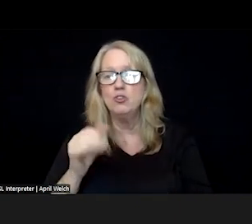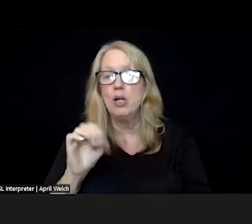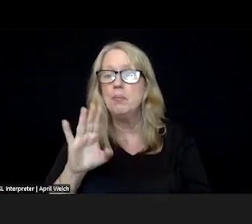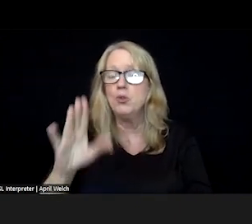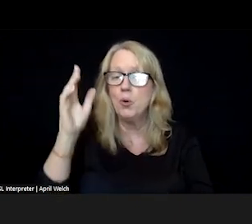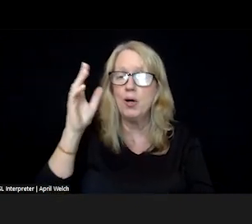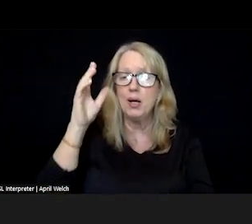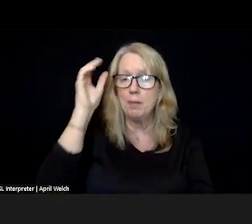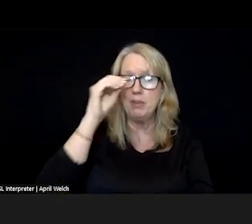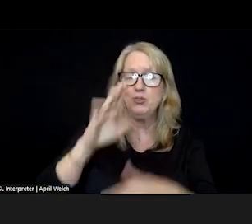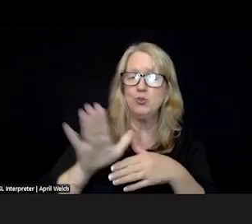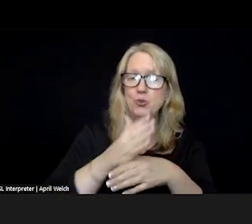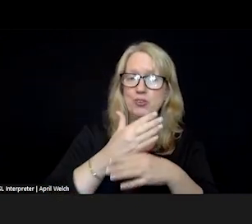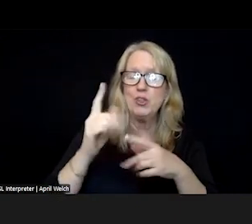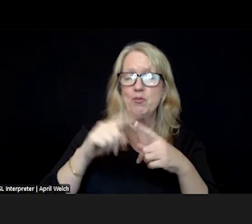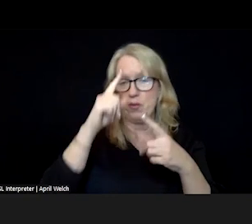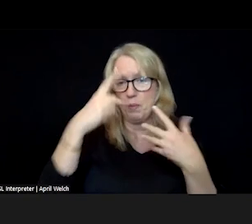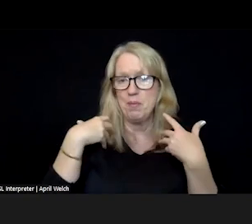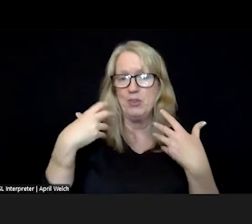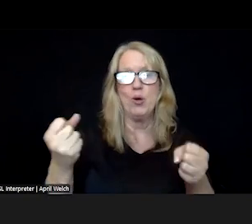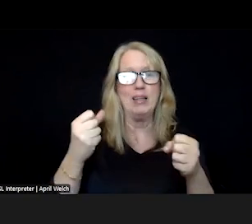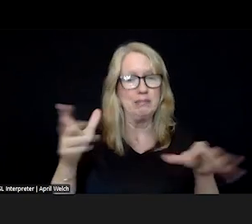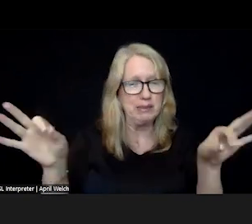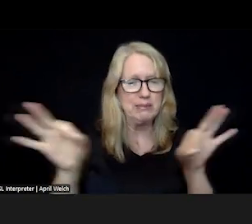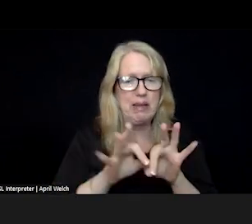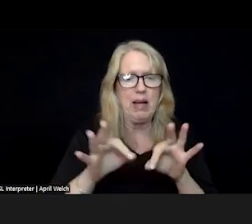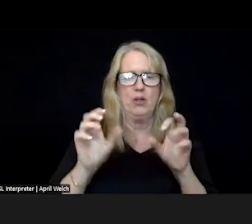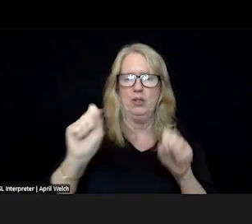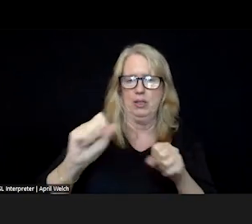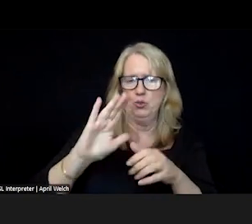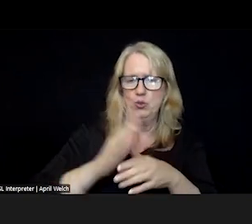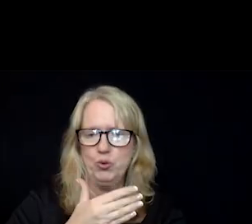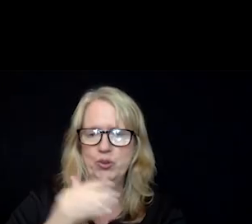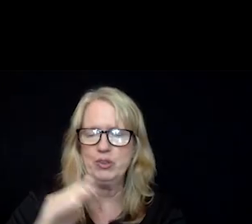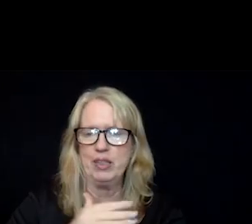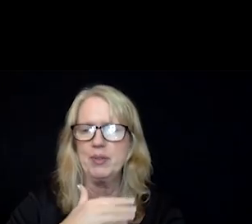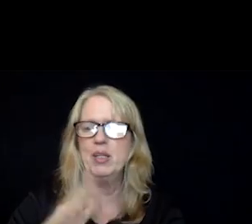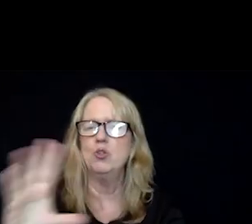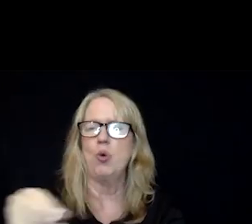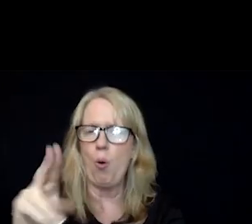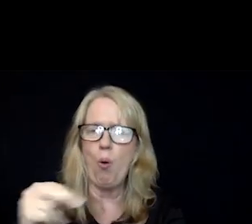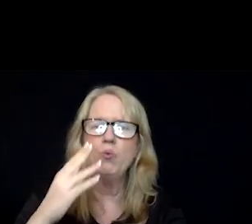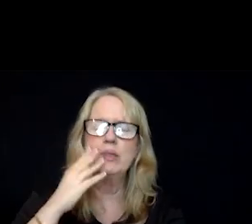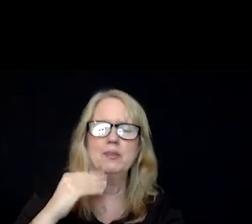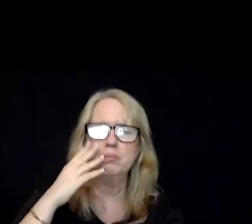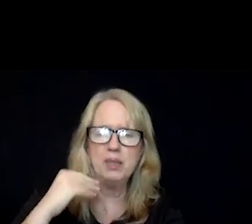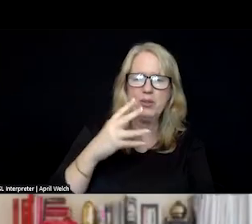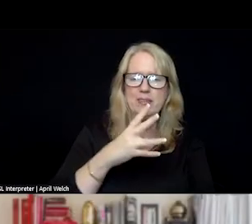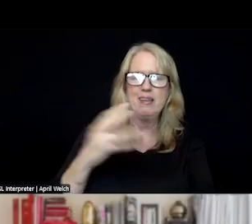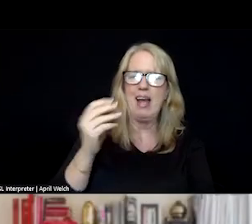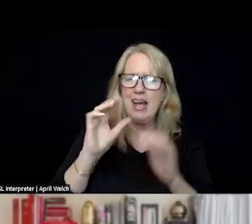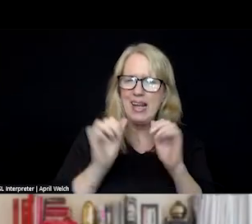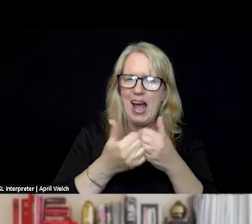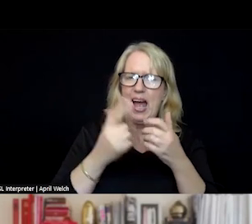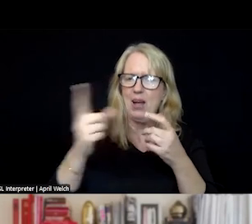shared that supporting the mental health workforce is dire. Can you tell us about your own experience and also how the workforce should